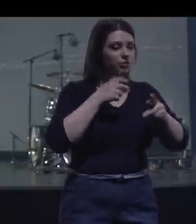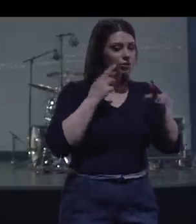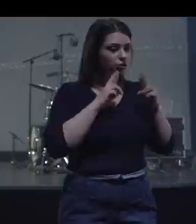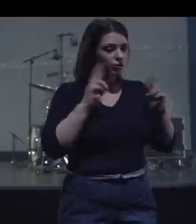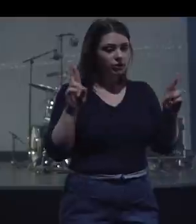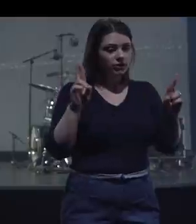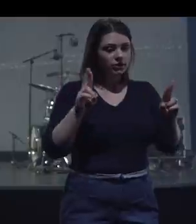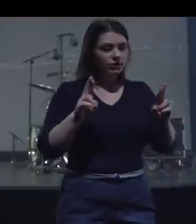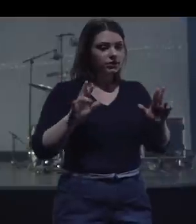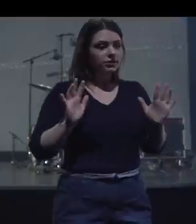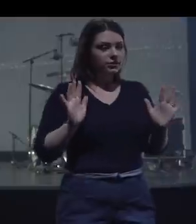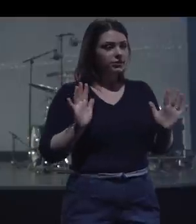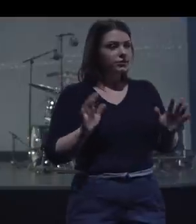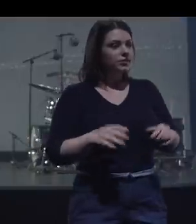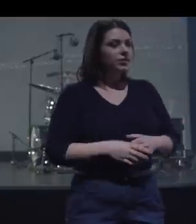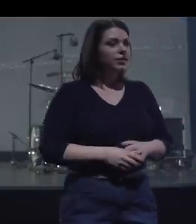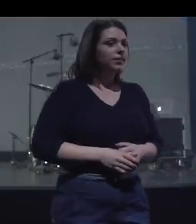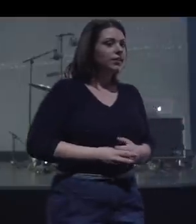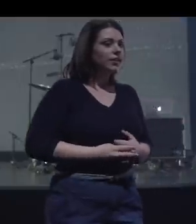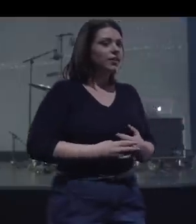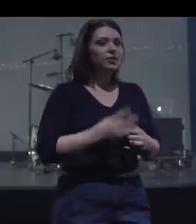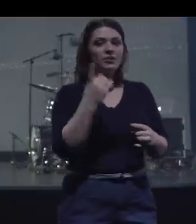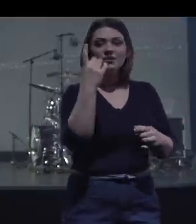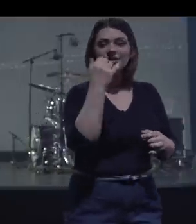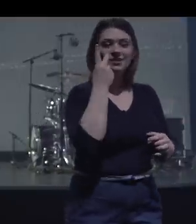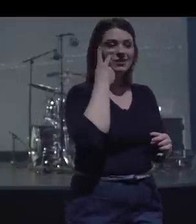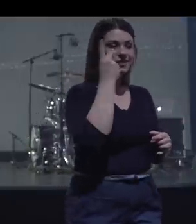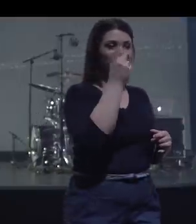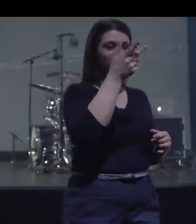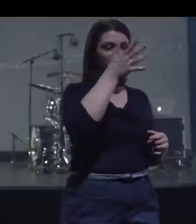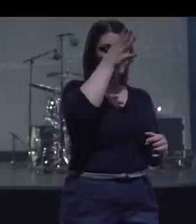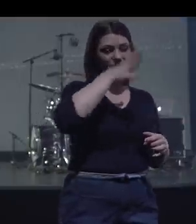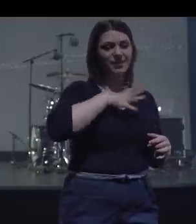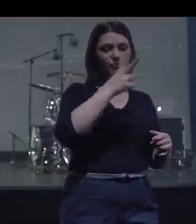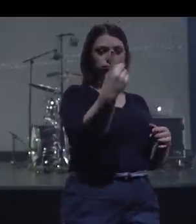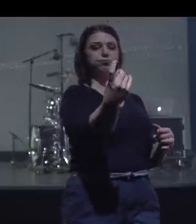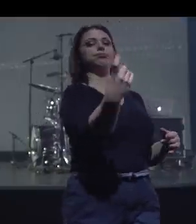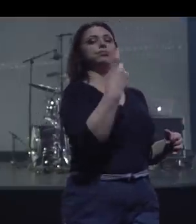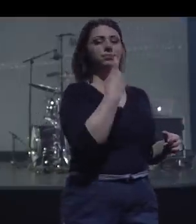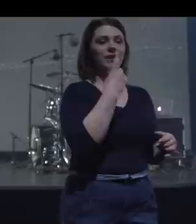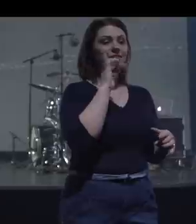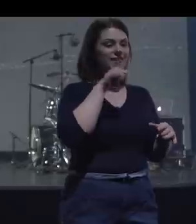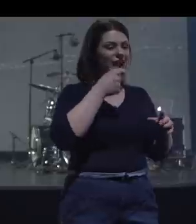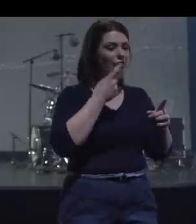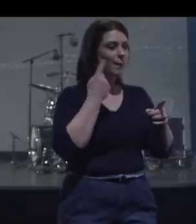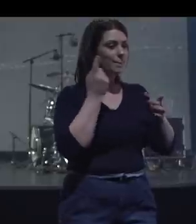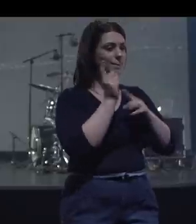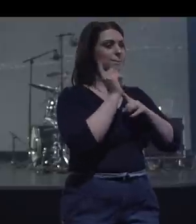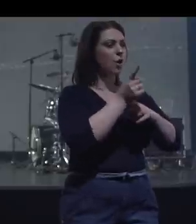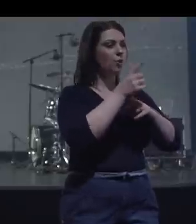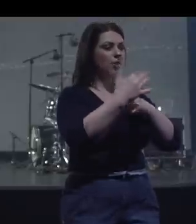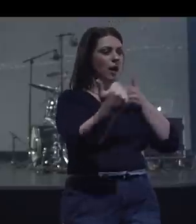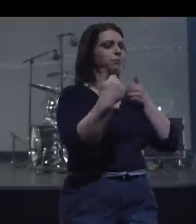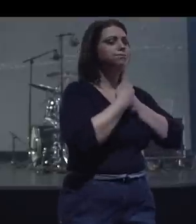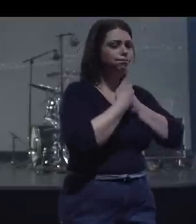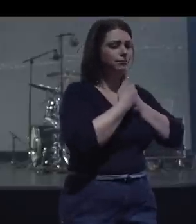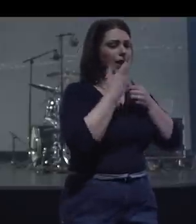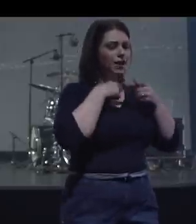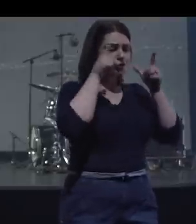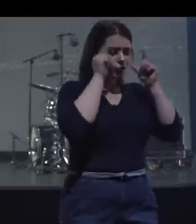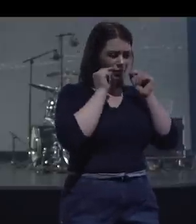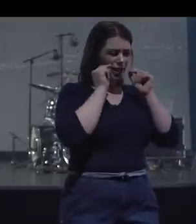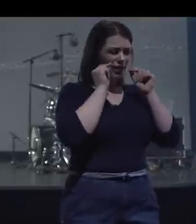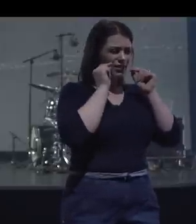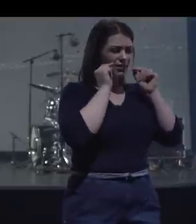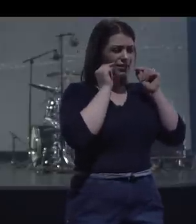take a charge with him coming full steam at me. Right as he approached me, and right at that, as that moment of collision, I like turned my head, closed my eyes, but